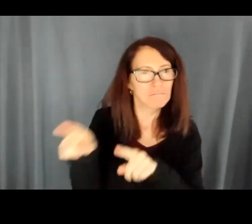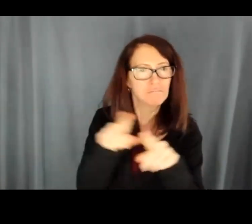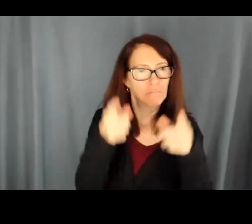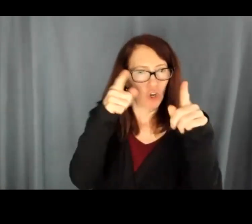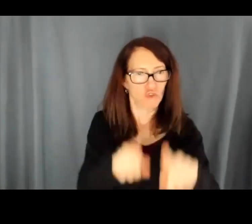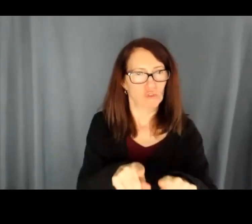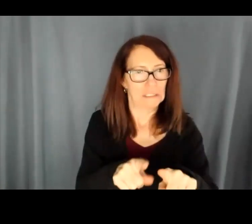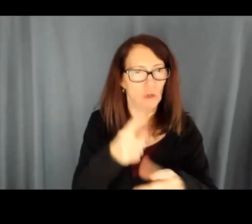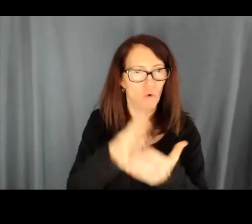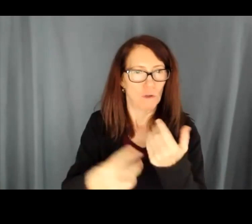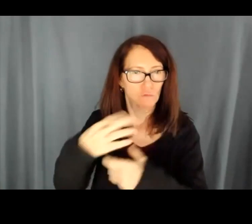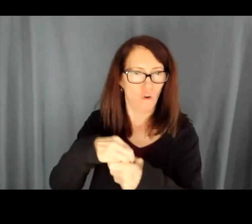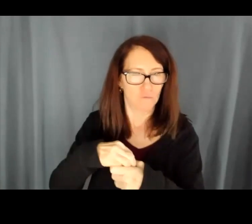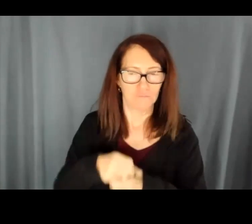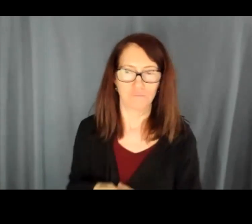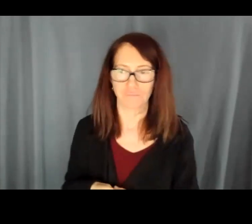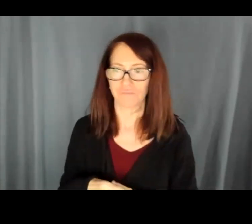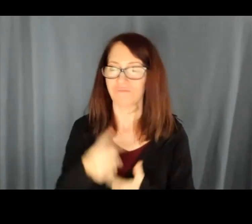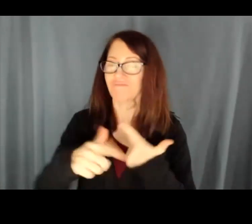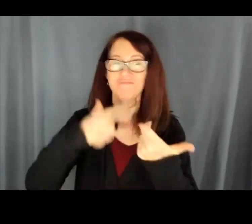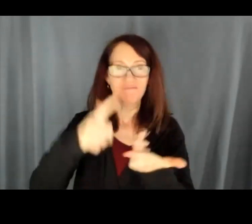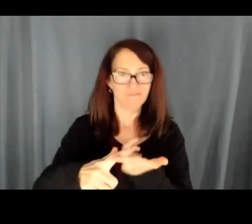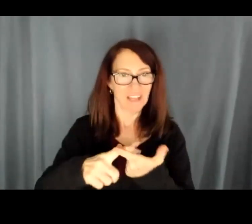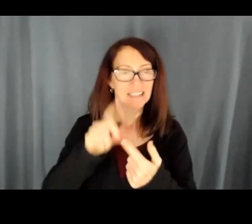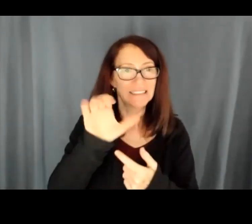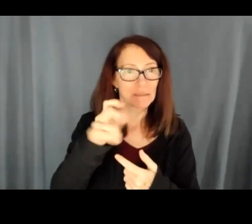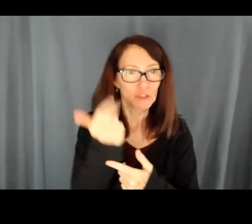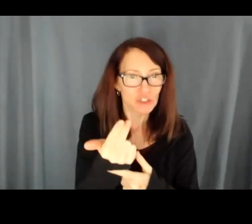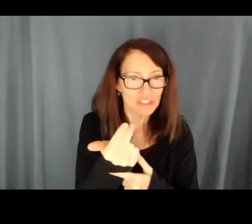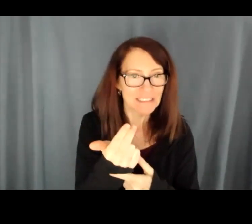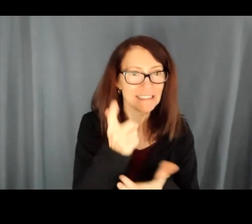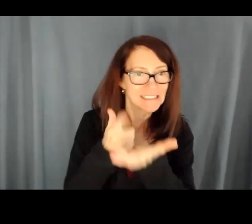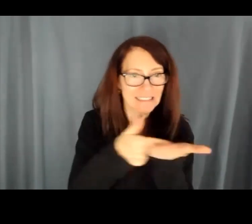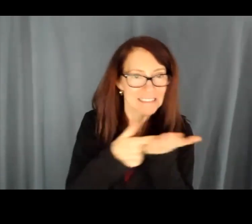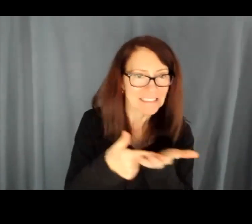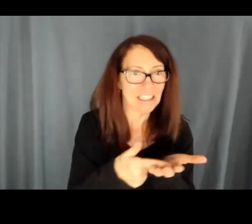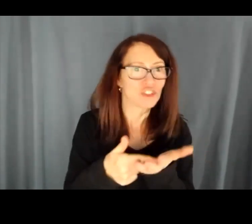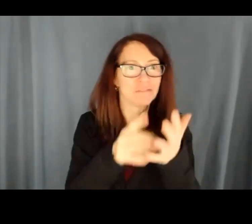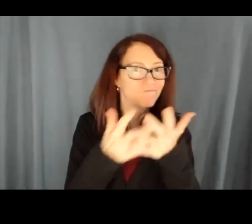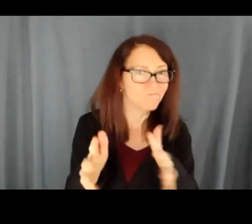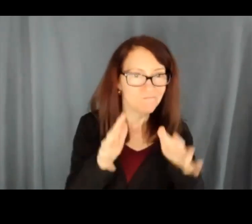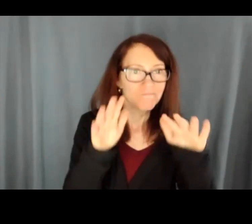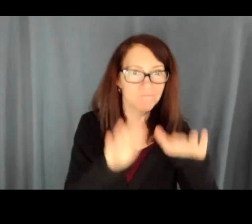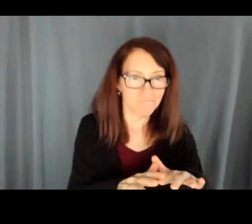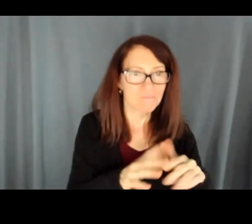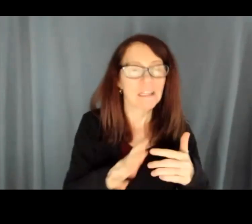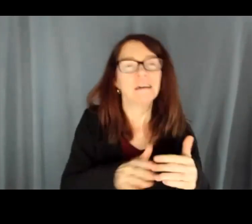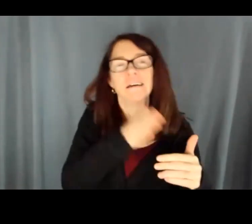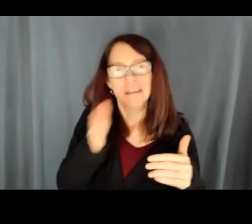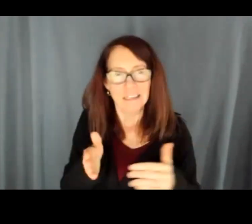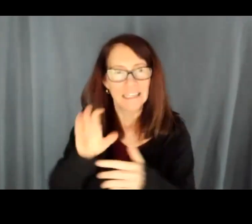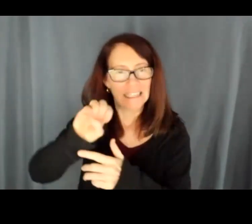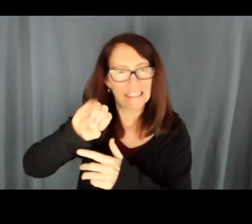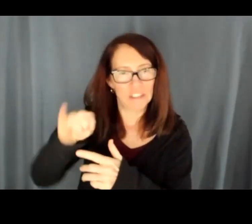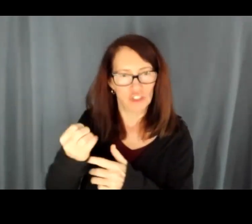And then based on that December 13th discussion, the EJ team would prepare a second document with